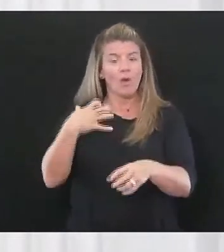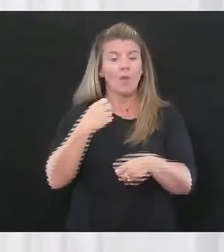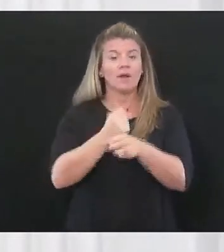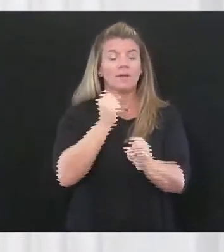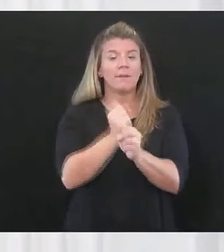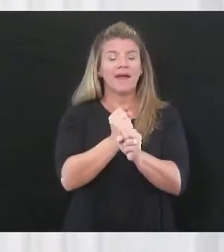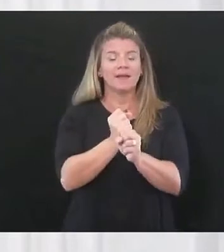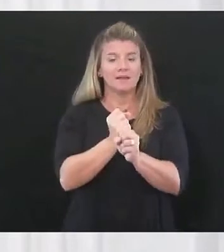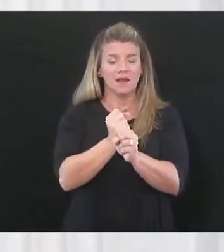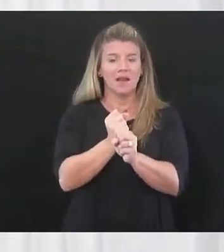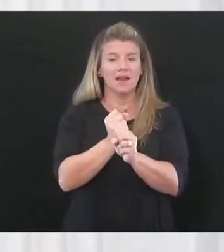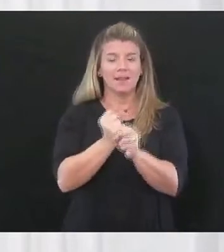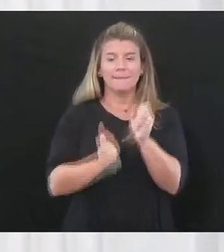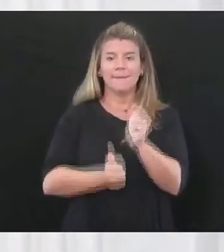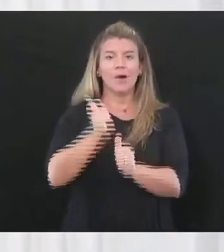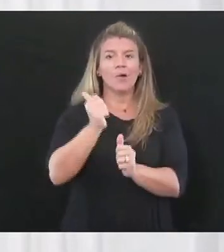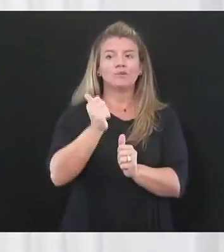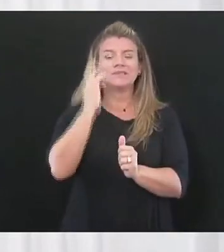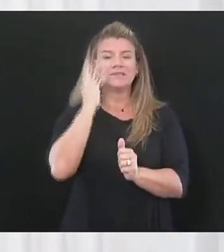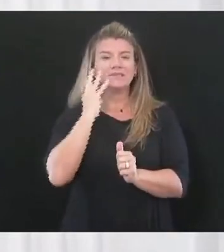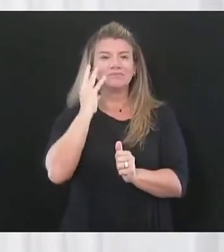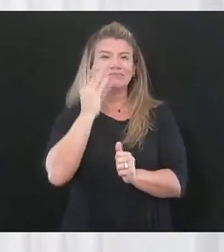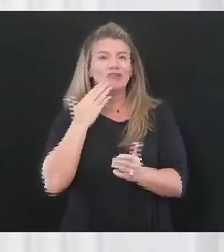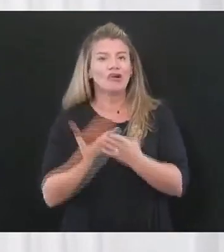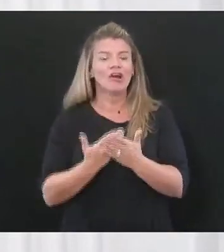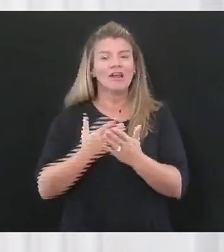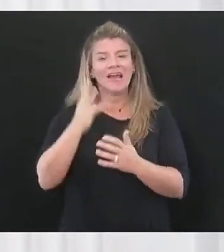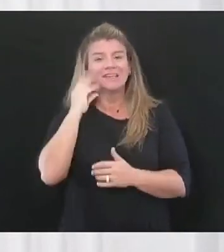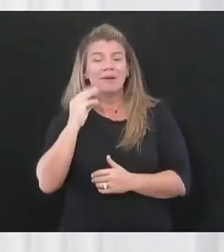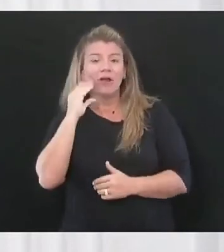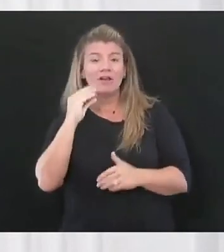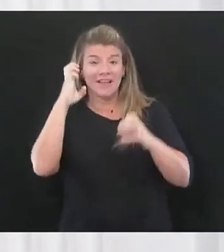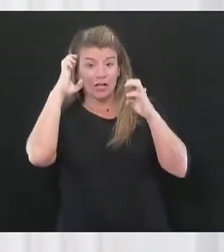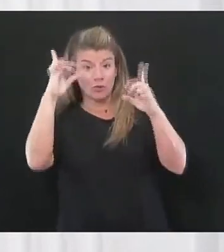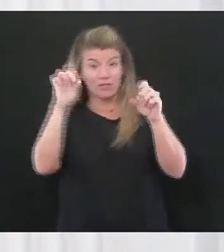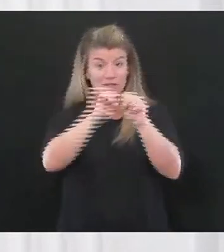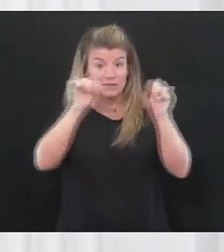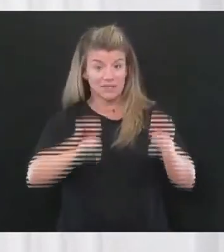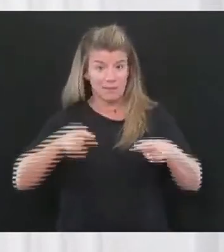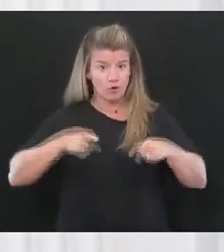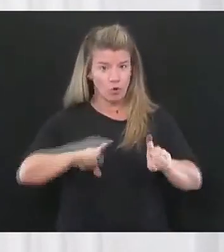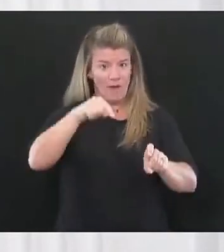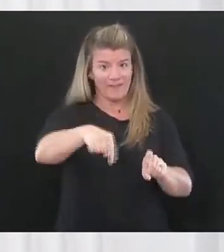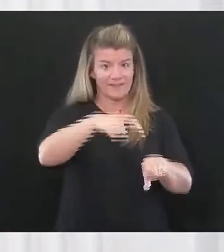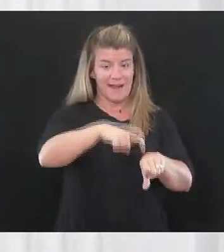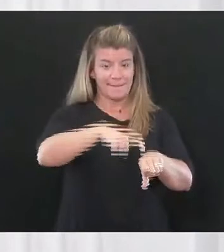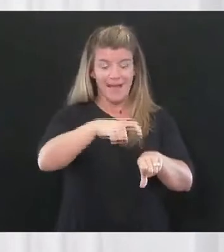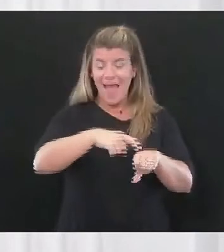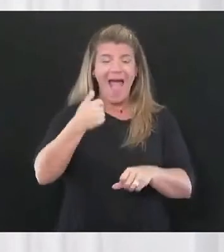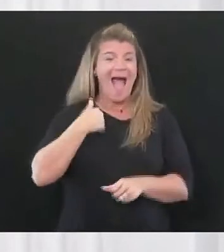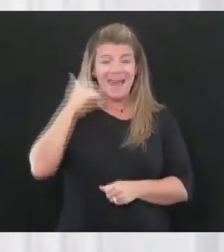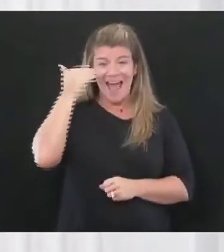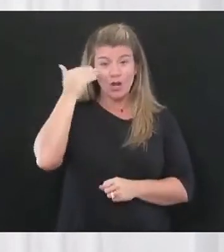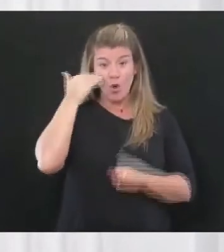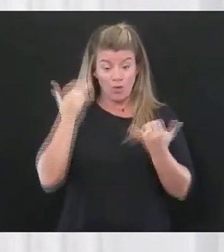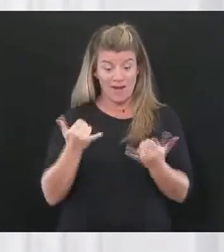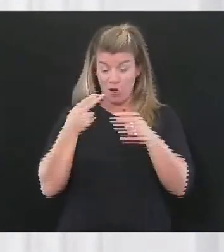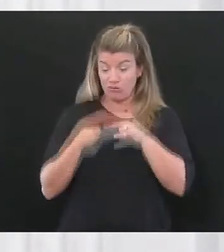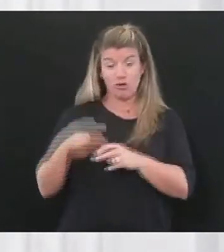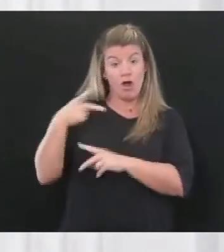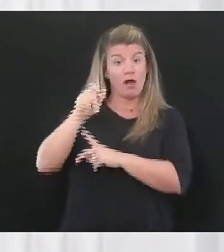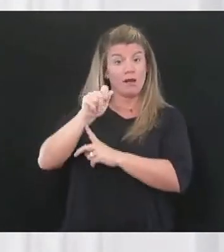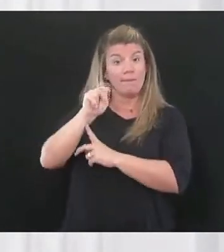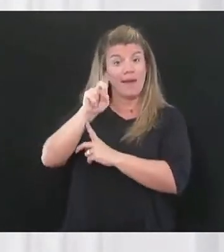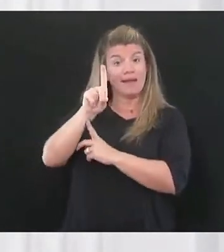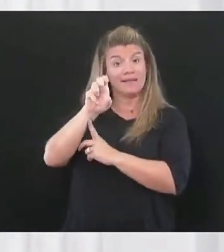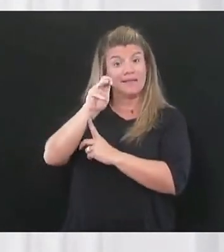equitable education system we can during this crazy, crazy time. And even though we're in a pandemic, every one of